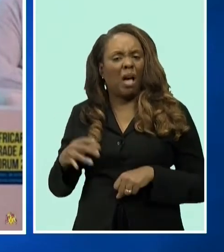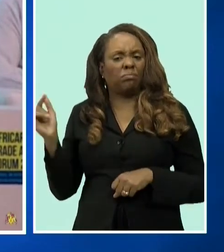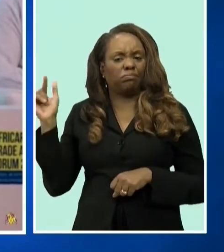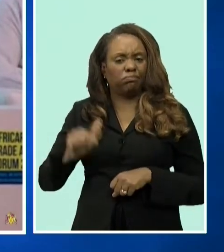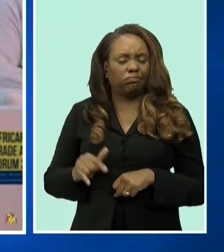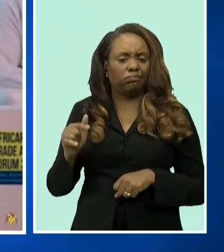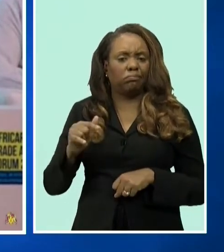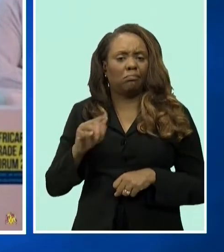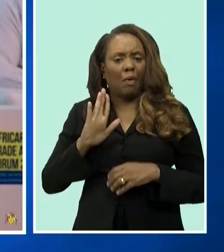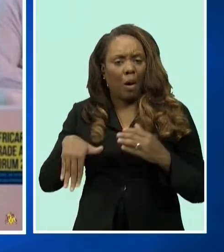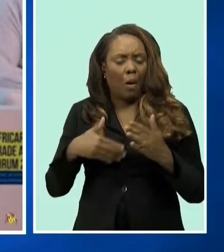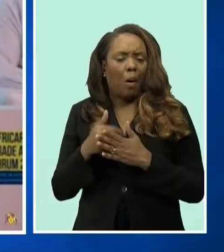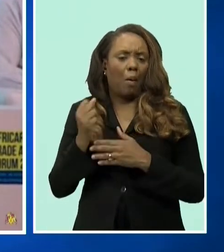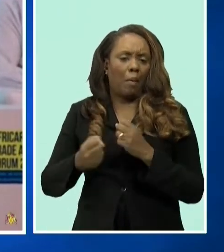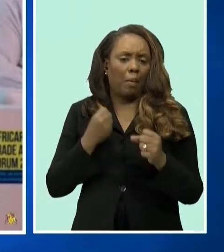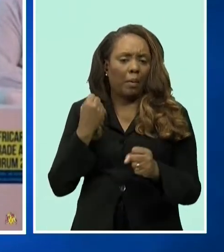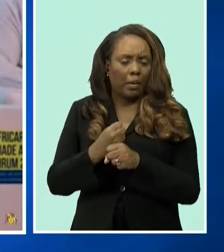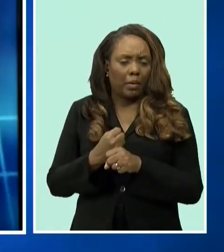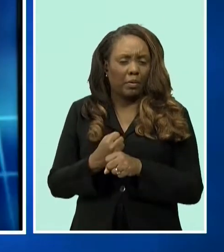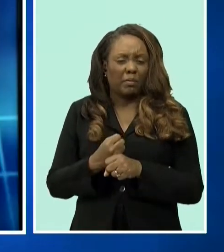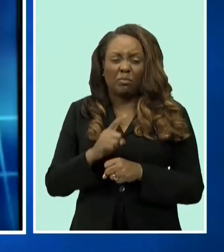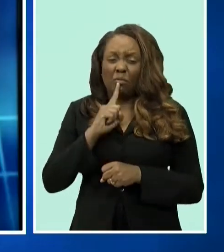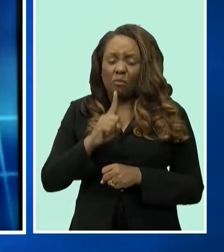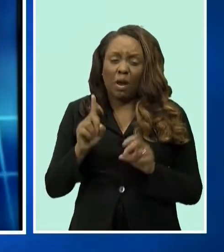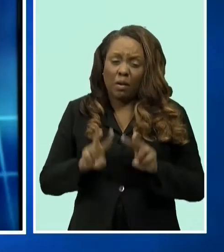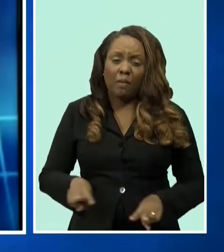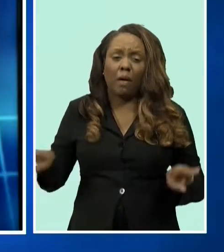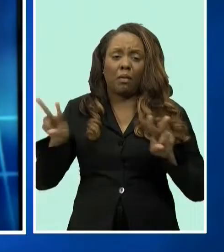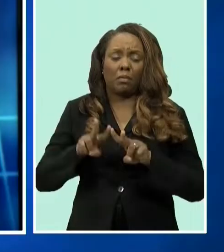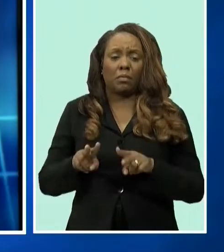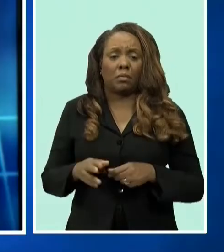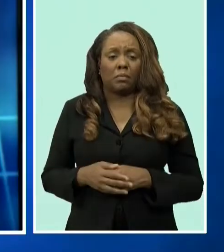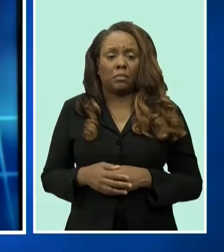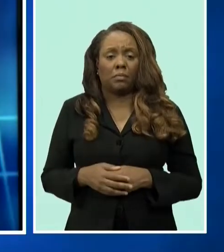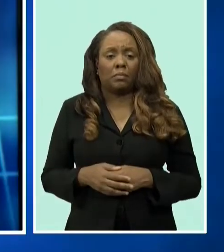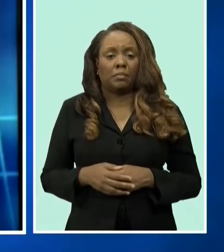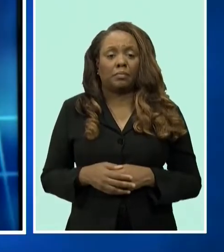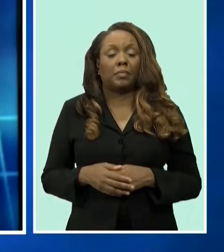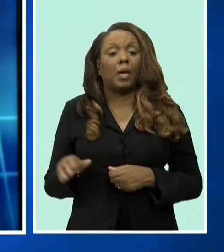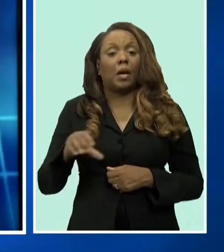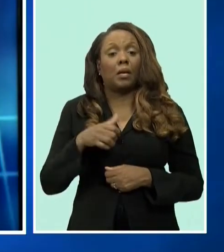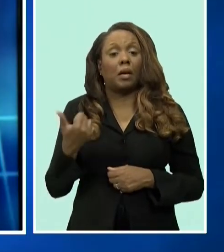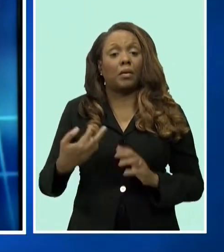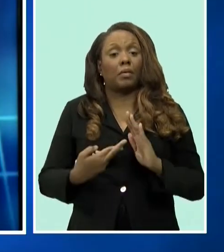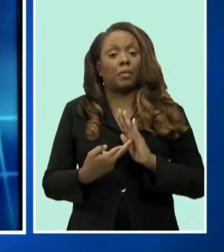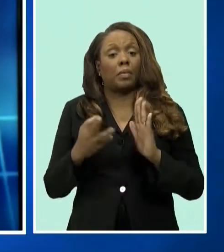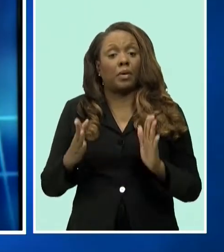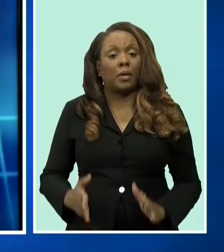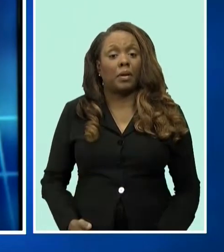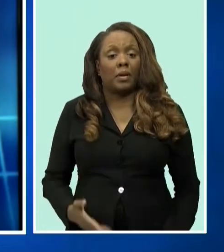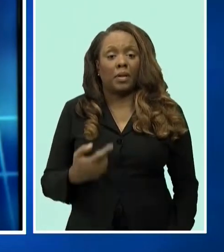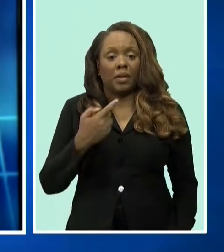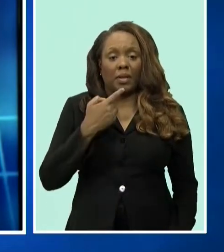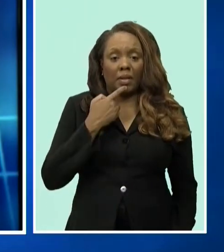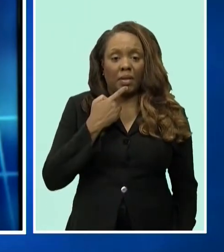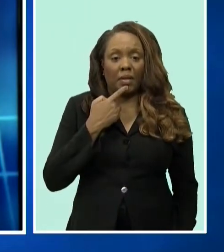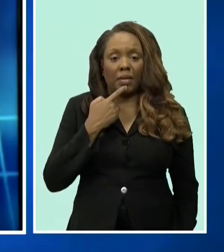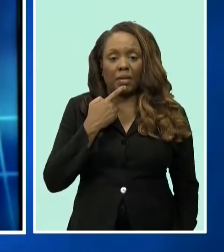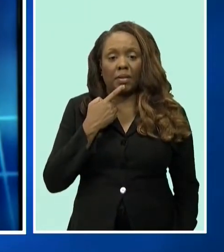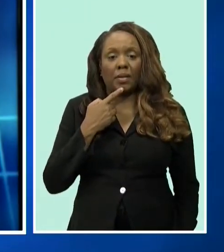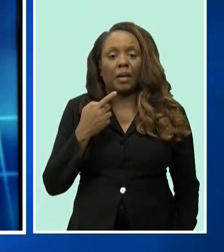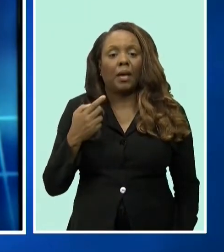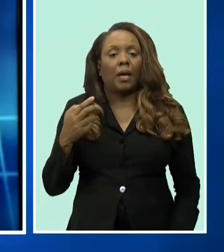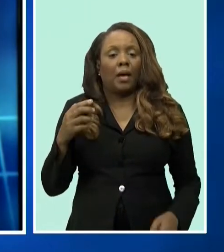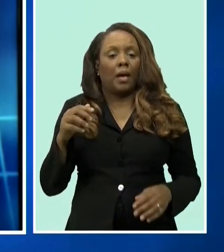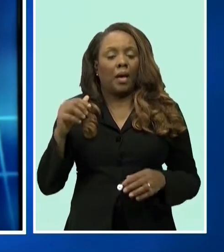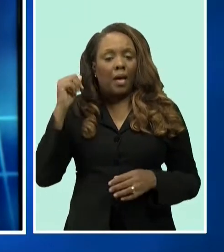value to all our stakeholders. Acting Secretary General of the Caribbean Tourism Organization, Neil Walters, says